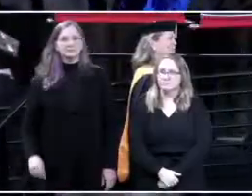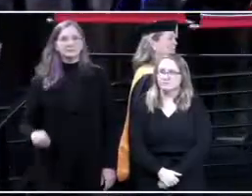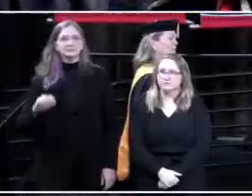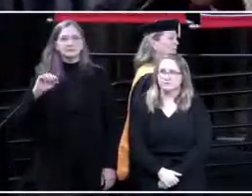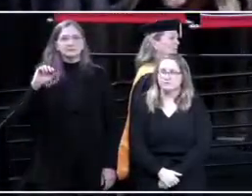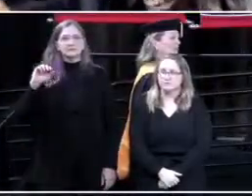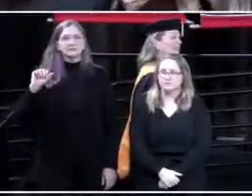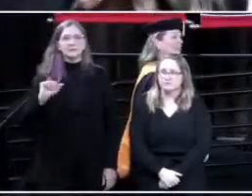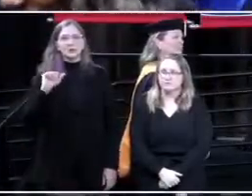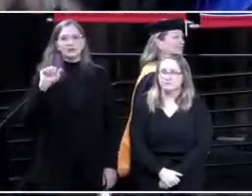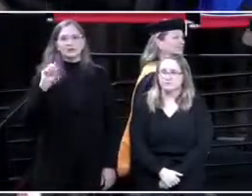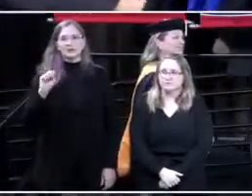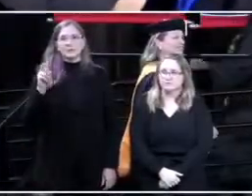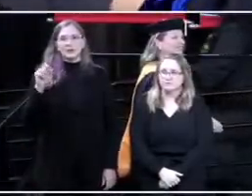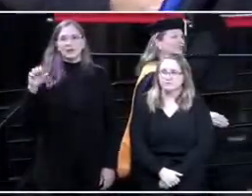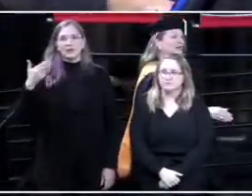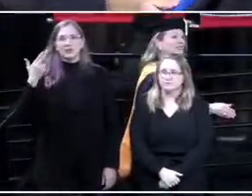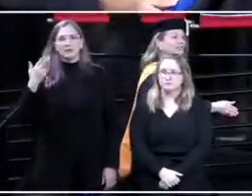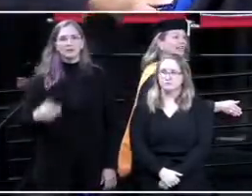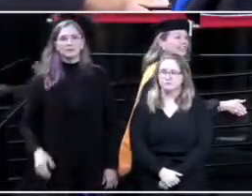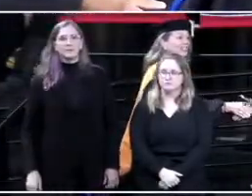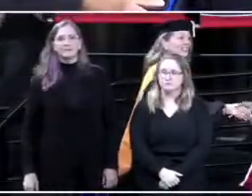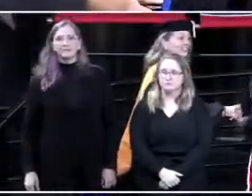Austin Smith.